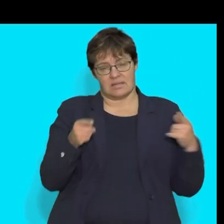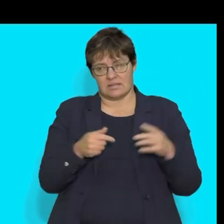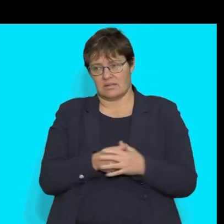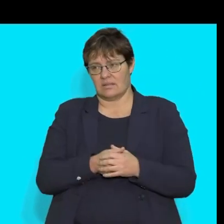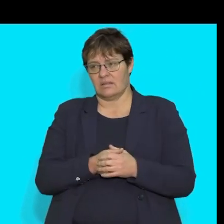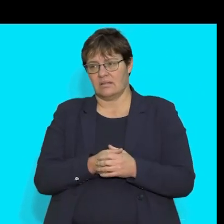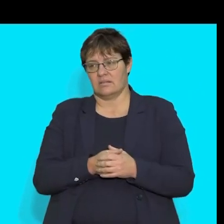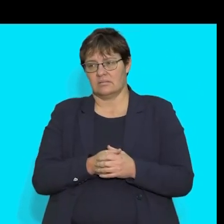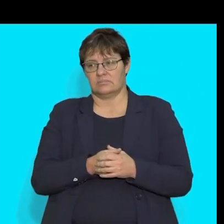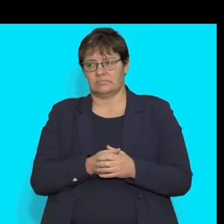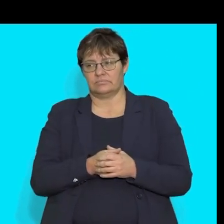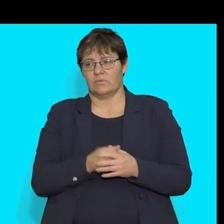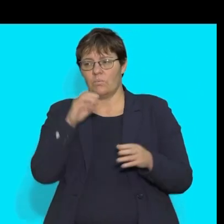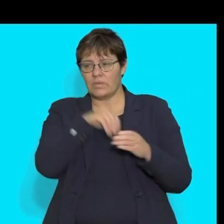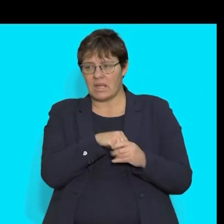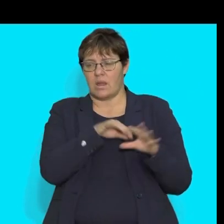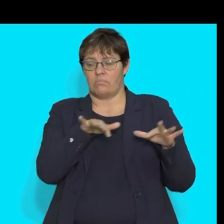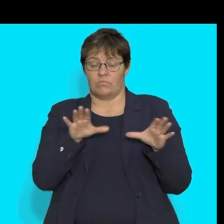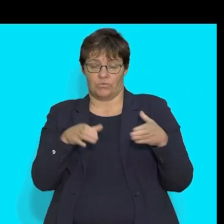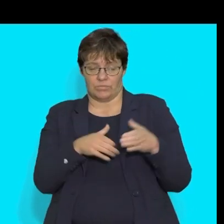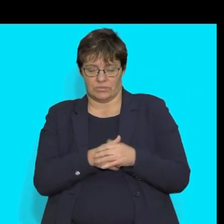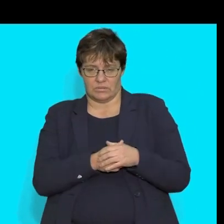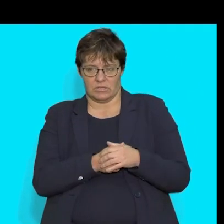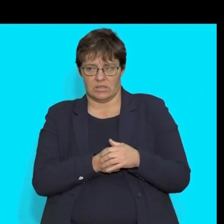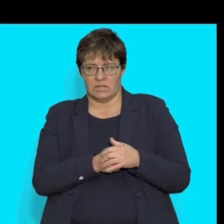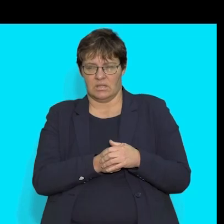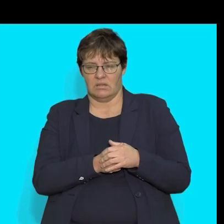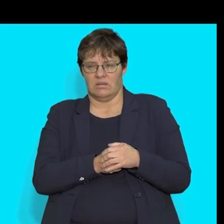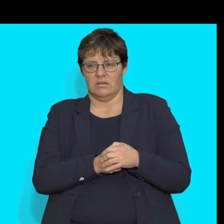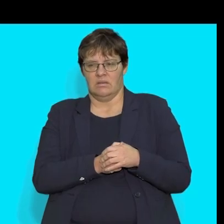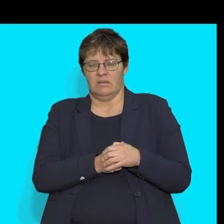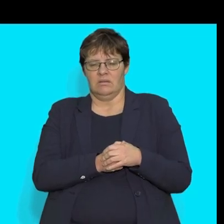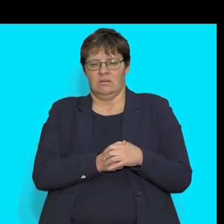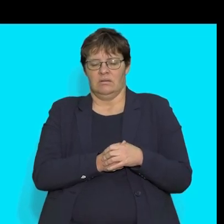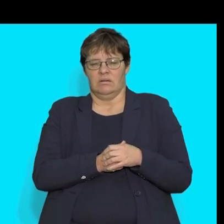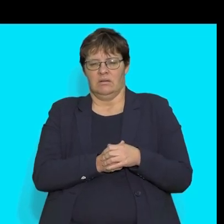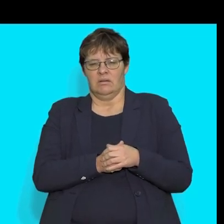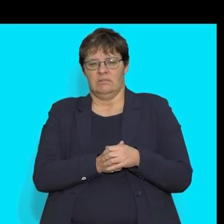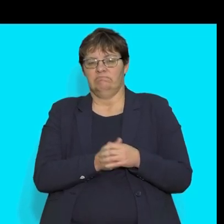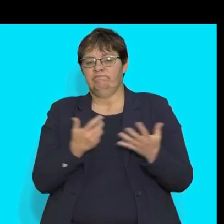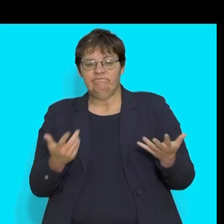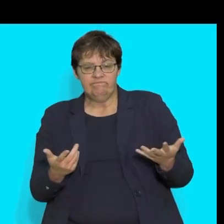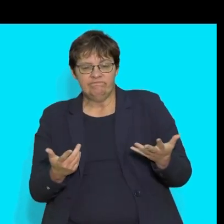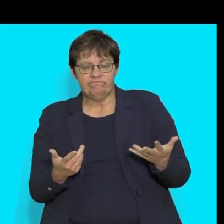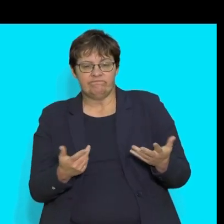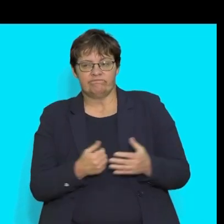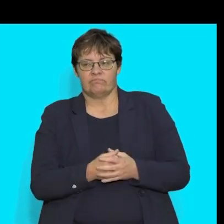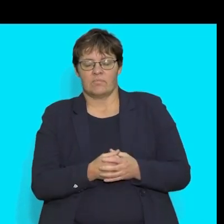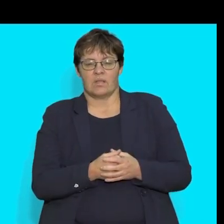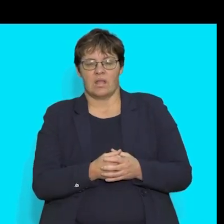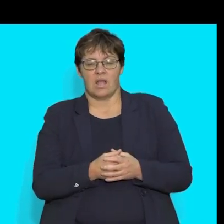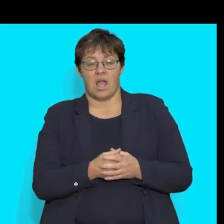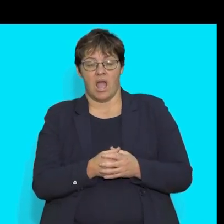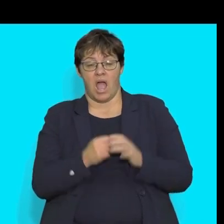light colored mice in a population. Okay, so we see that that's an example of that. If owls